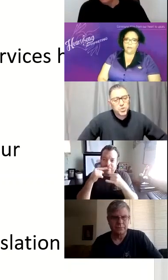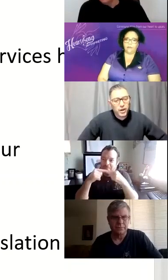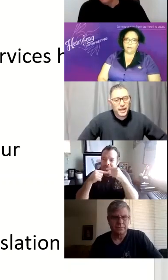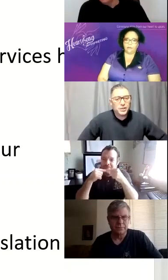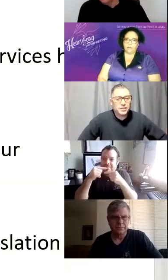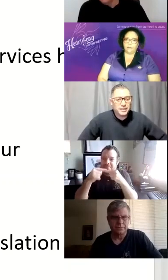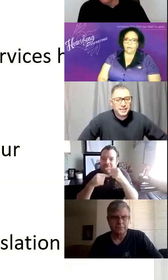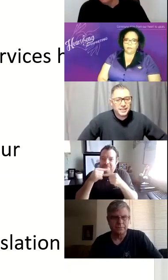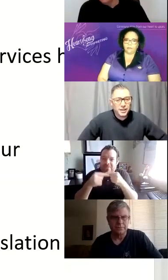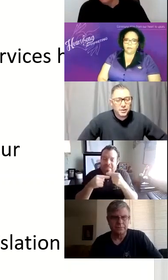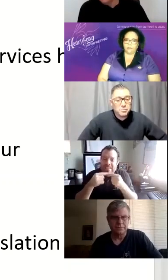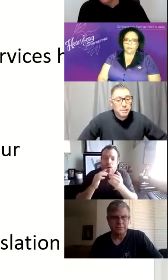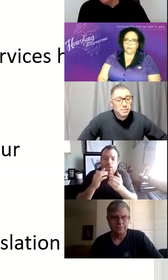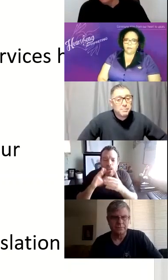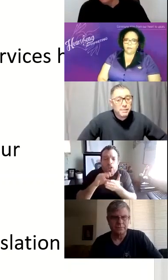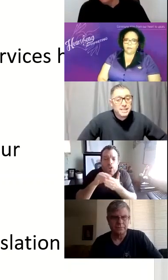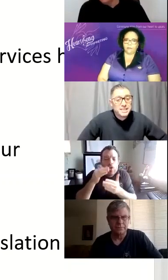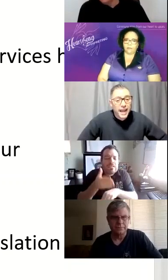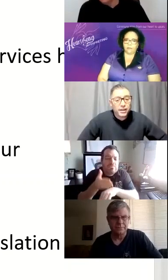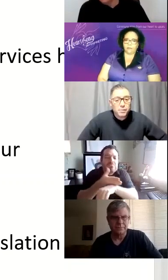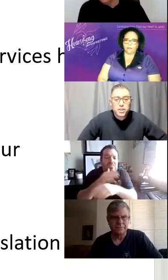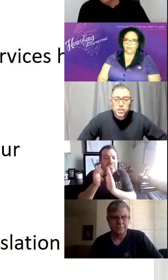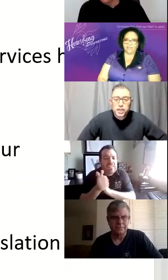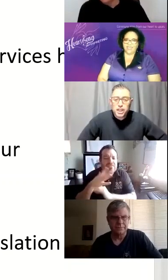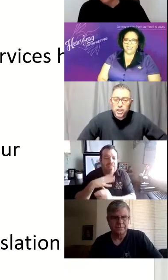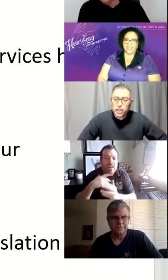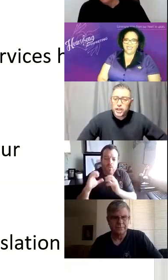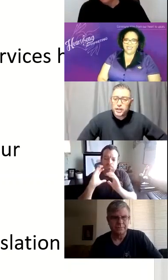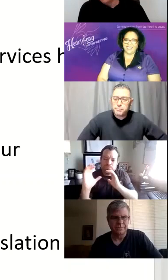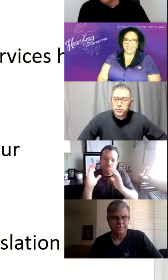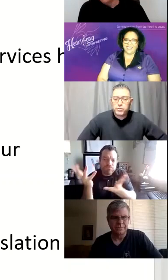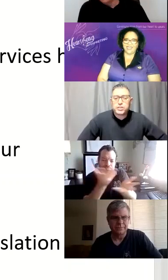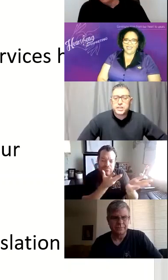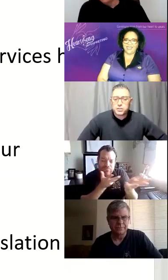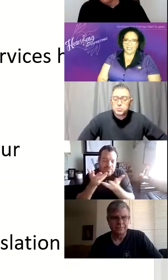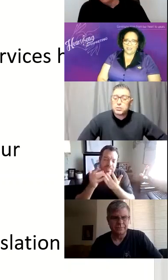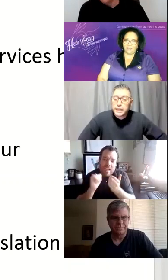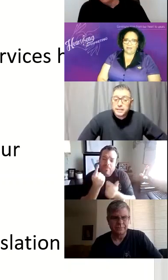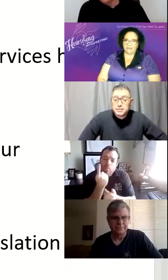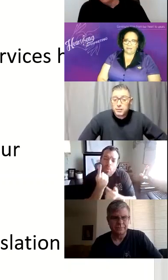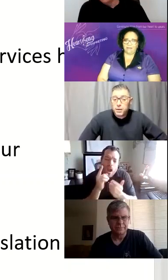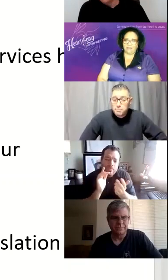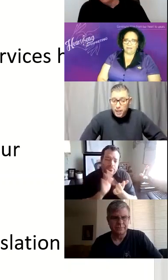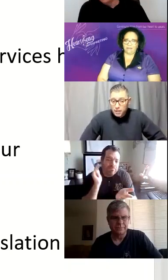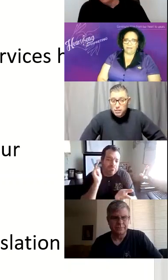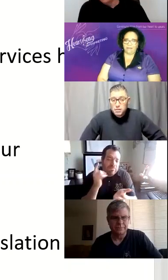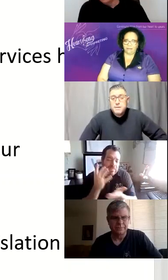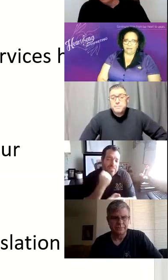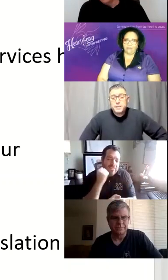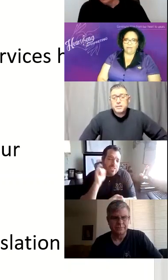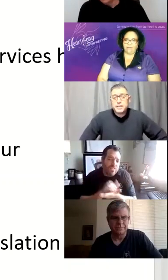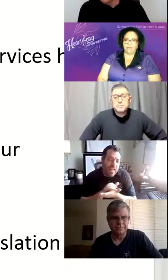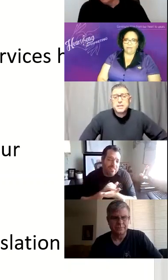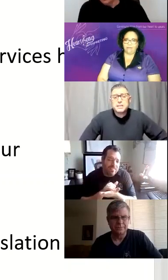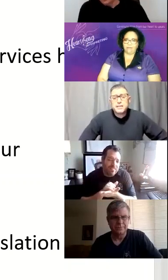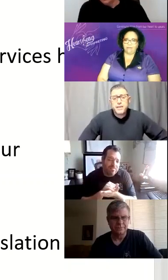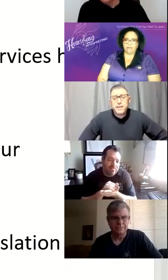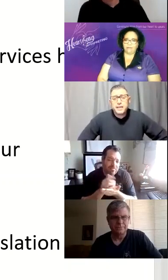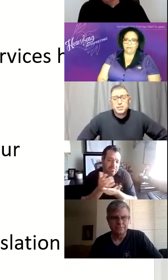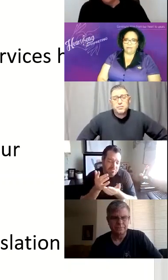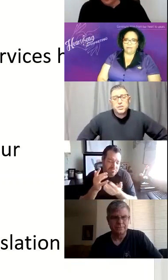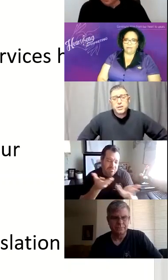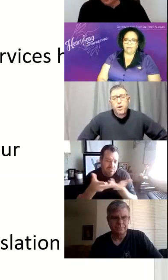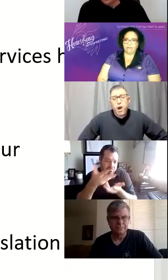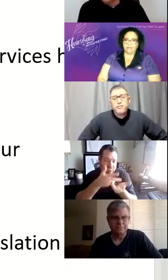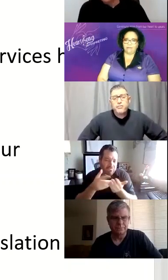people join, and you know, you may be a baby signer, but you're going to learn, you're going to improve, your skills will get somewhat better, and that's something to take